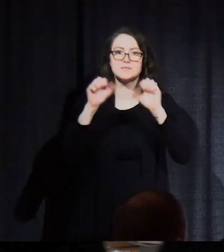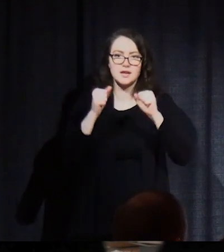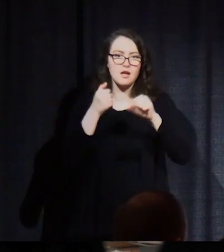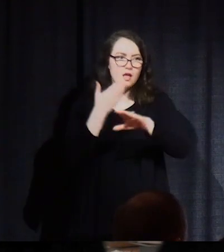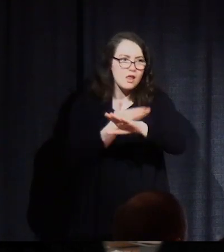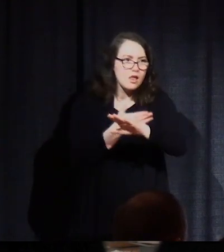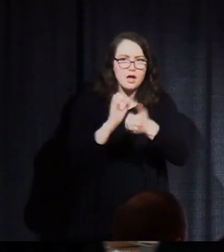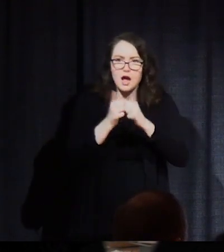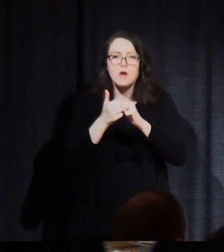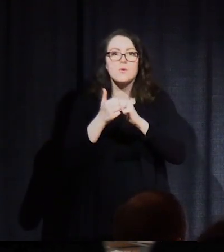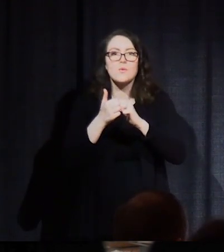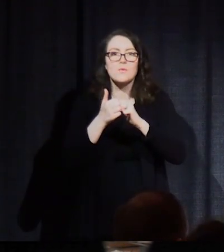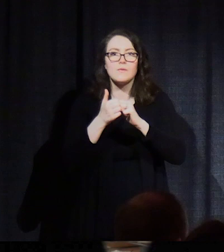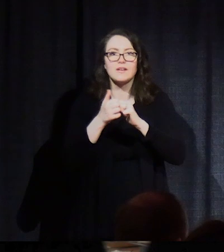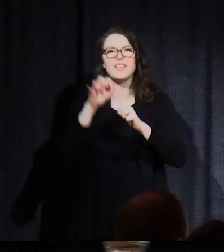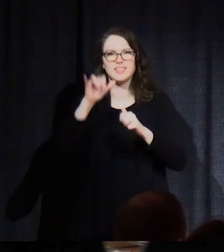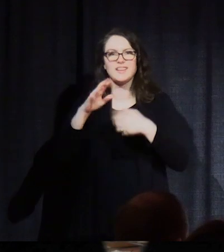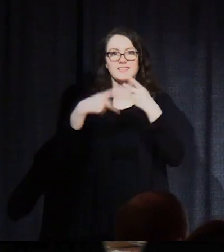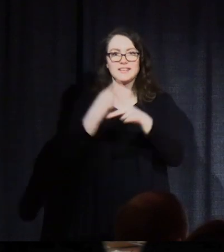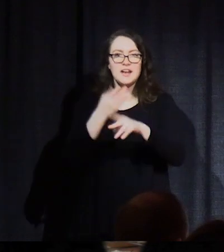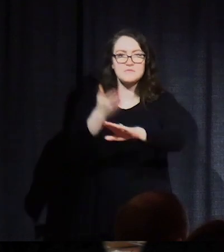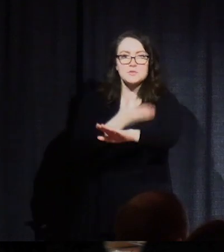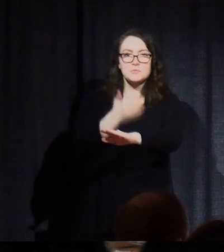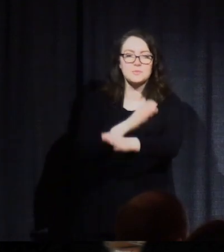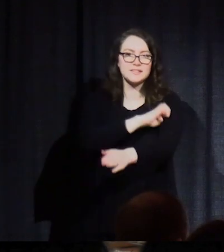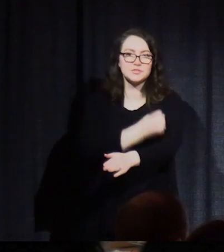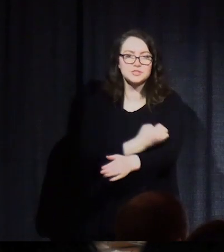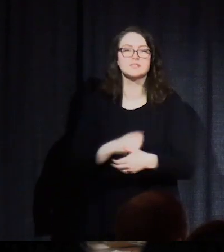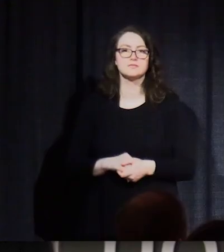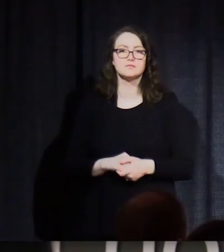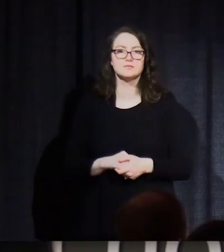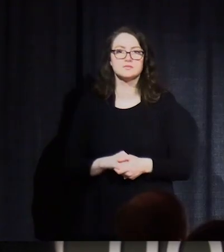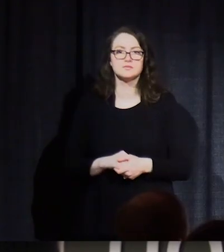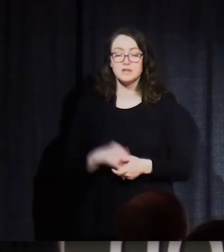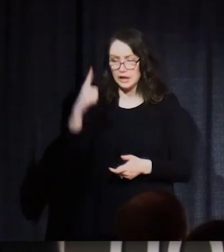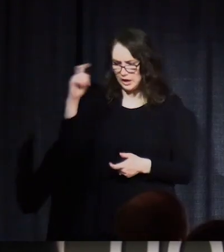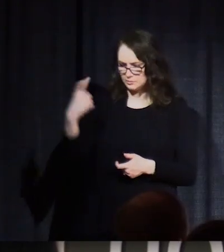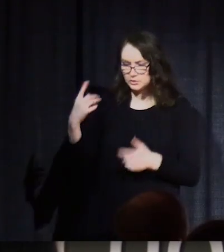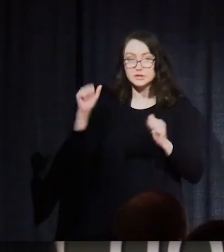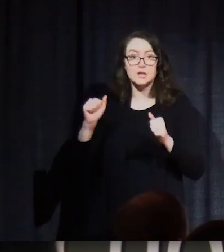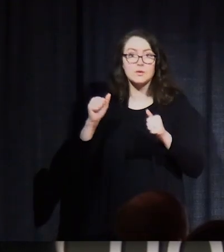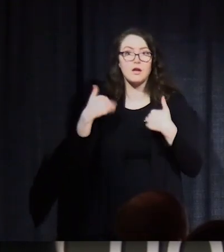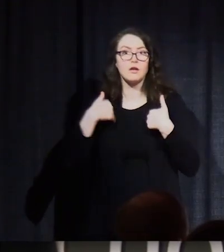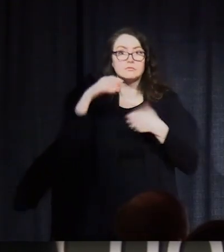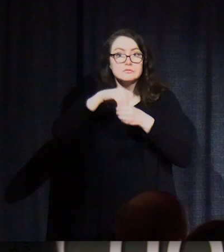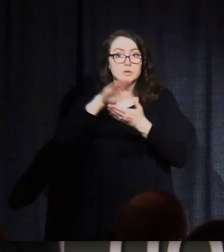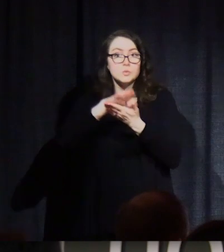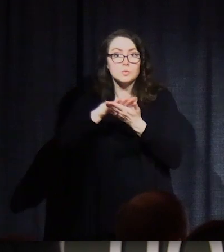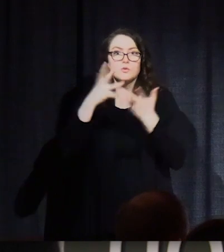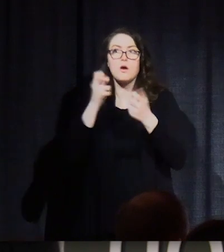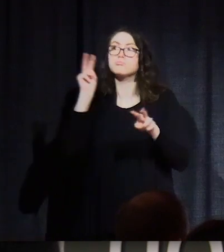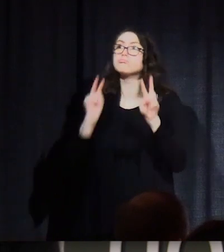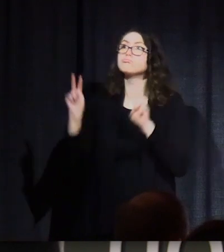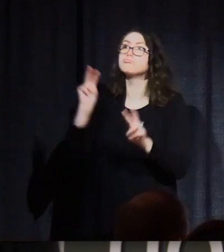of the diesel in the background. They asked if they could install a real-time dashboard in the hall of the school so they could always see what it was